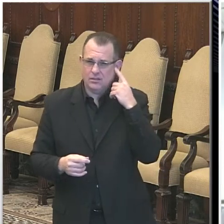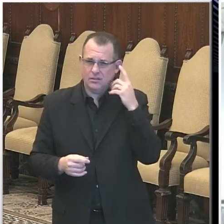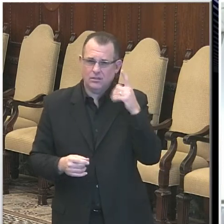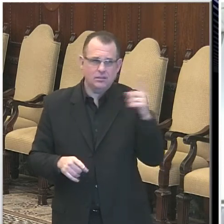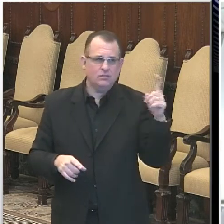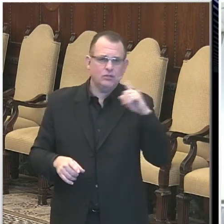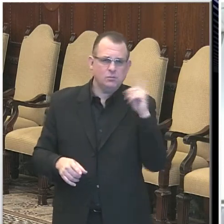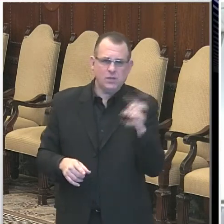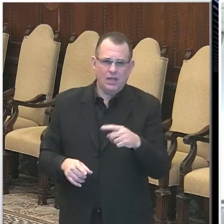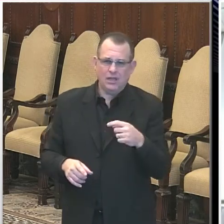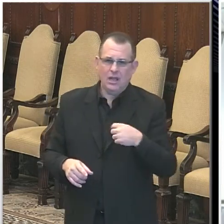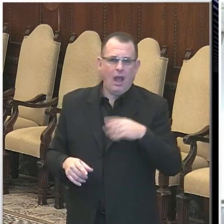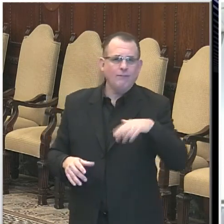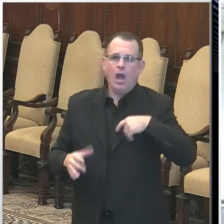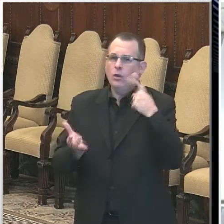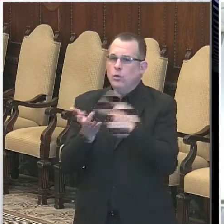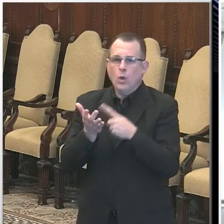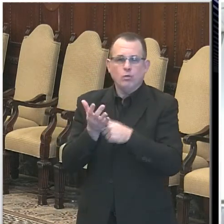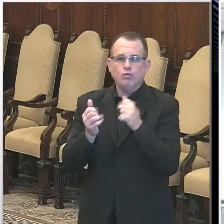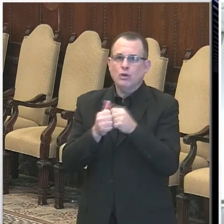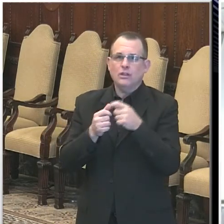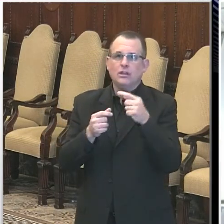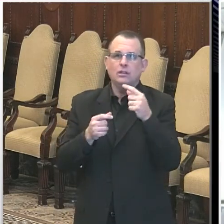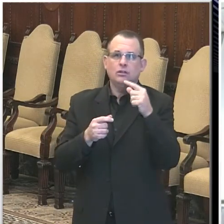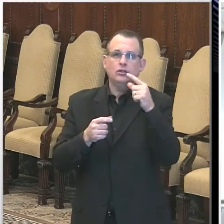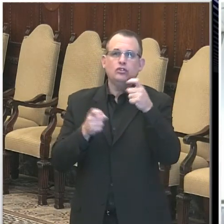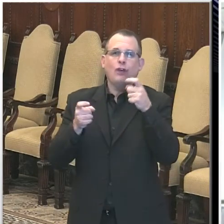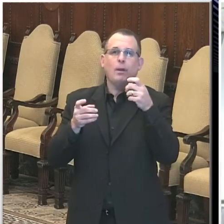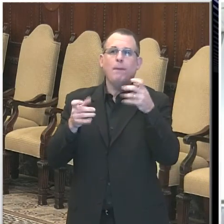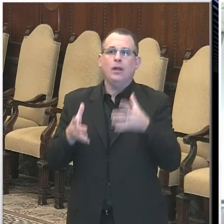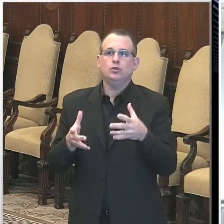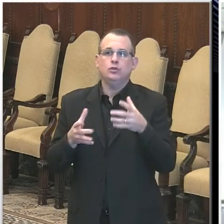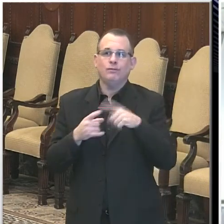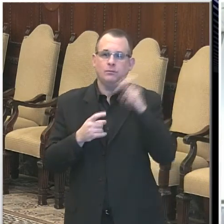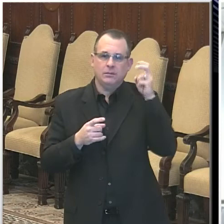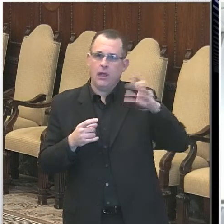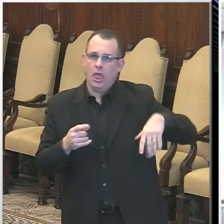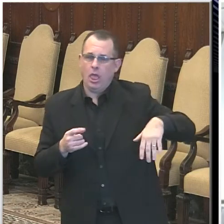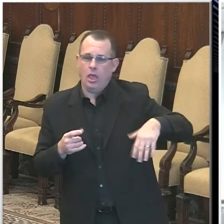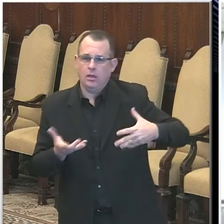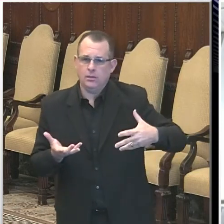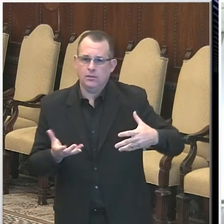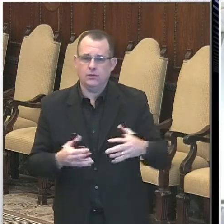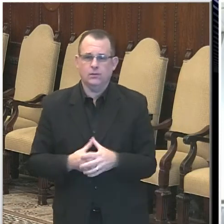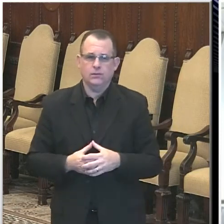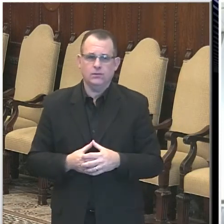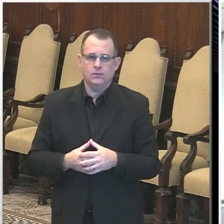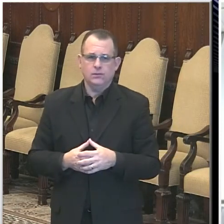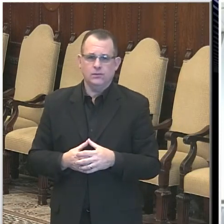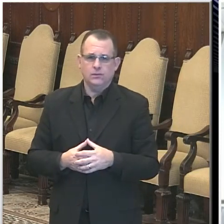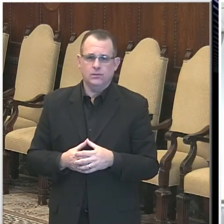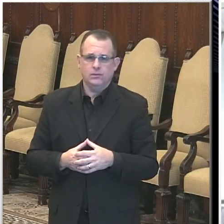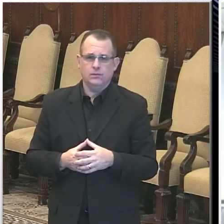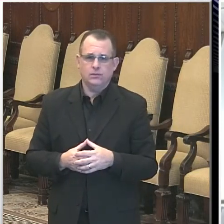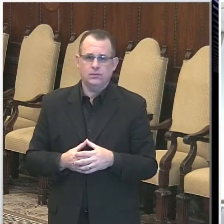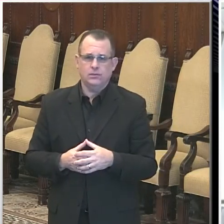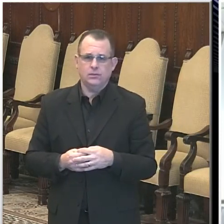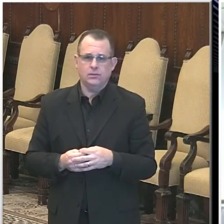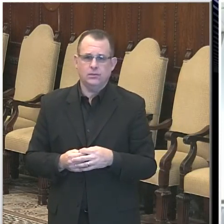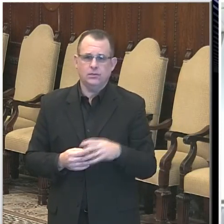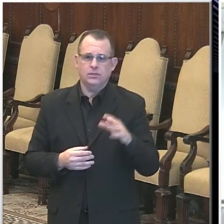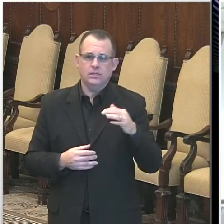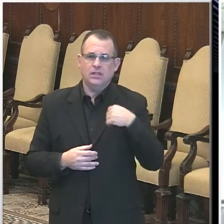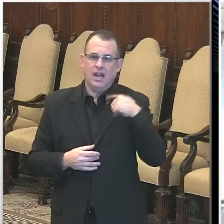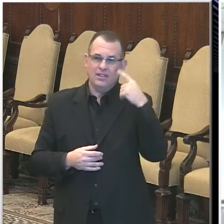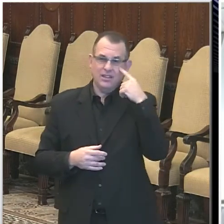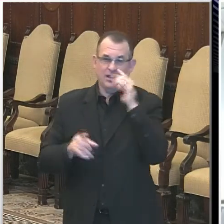Richards, the general manager, yesterday afternoon, and she let us know what their intent was. And yes, I think it's an